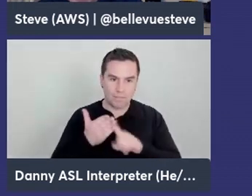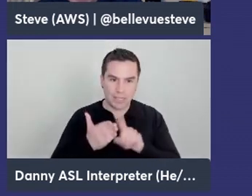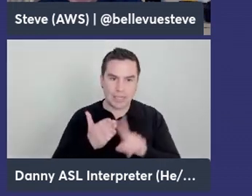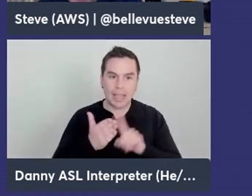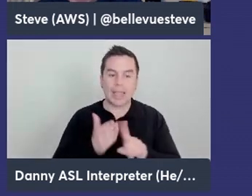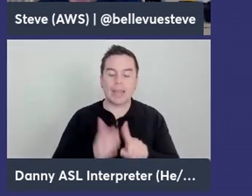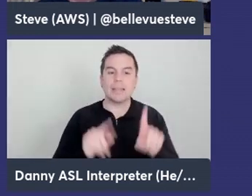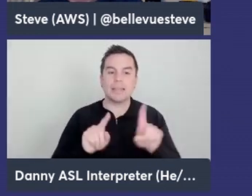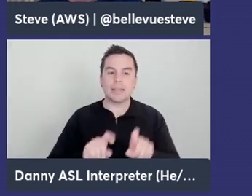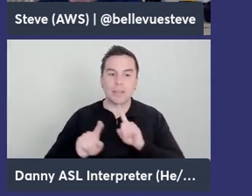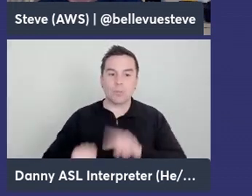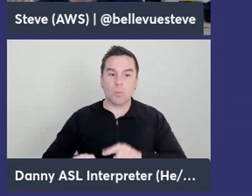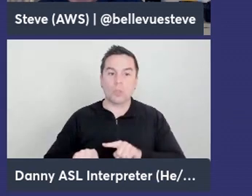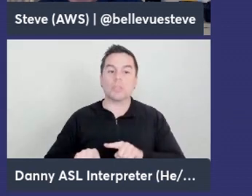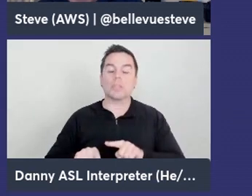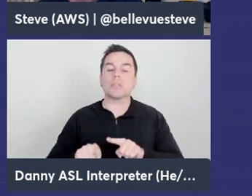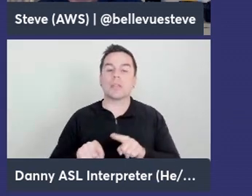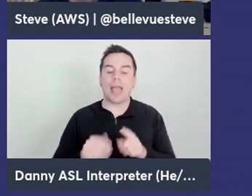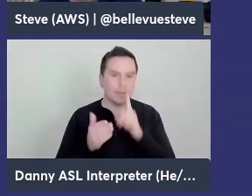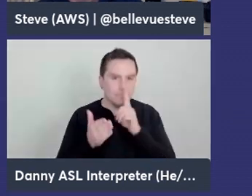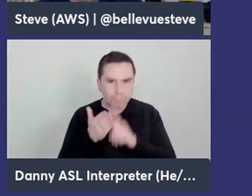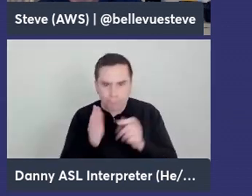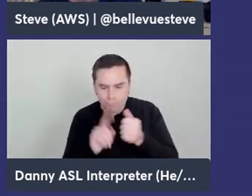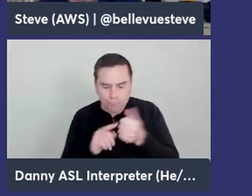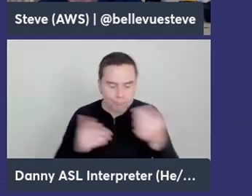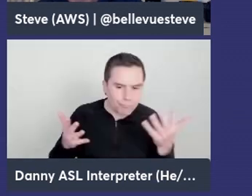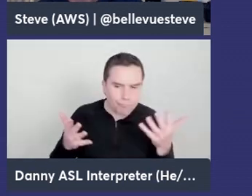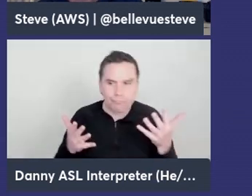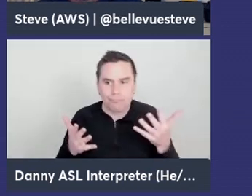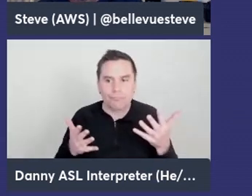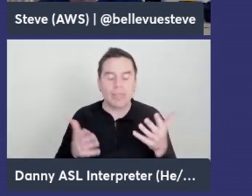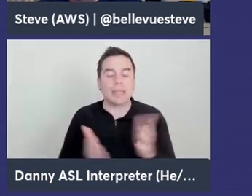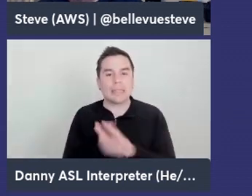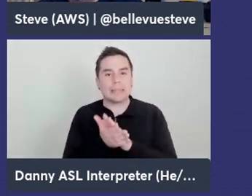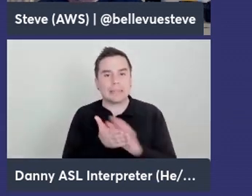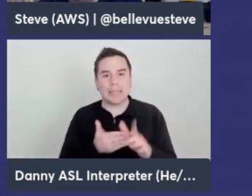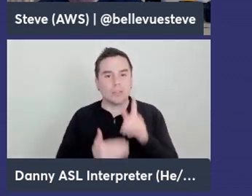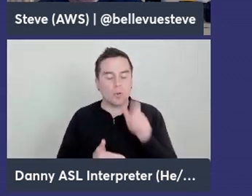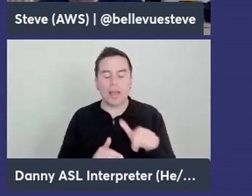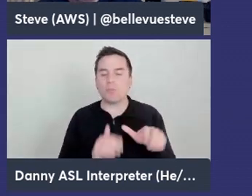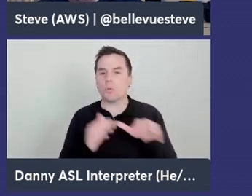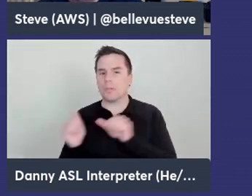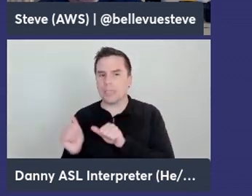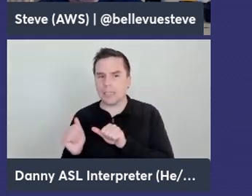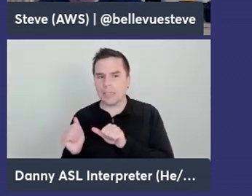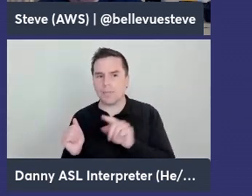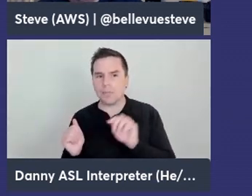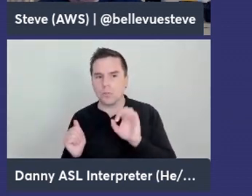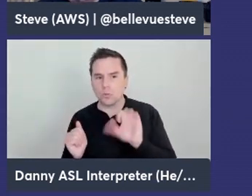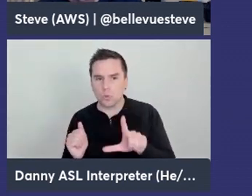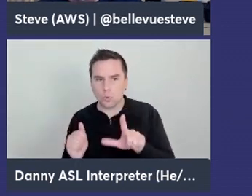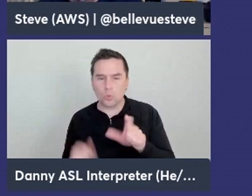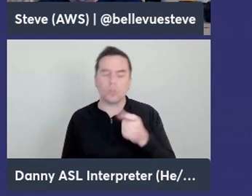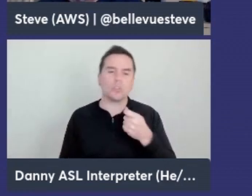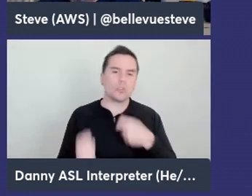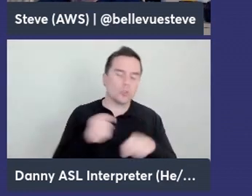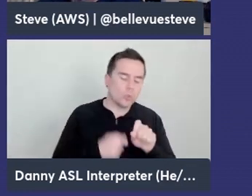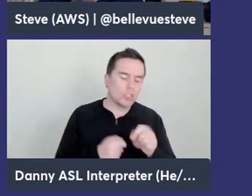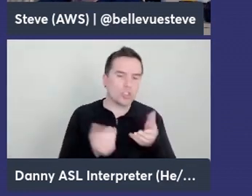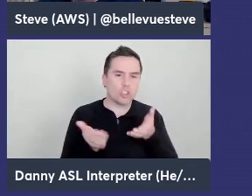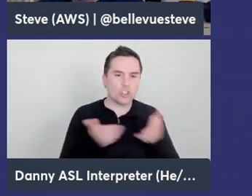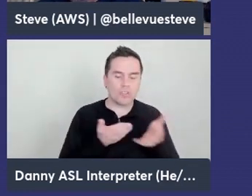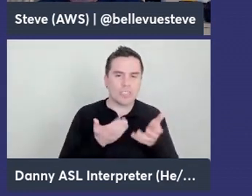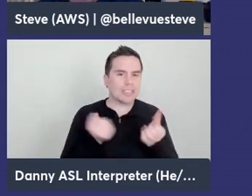reports and digging into it. And again, it's really nice not to have to leave your tool, not to have to leave like the domain or switch services. It's just integrated,